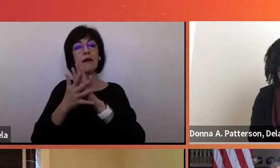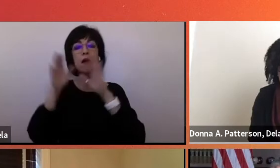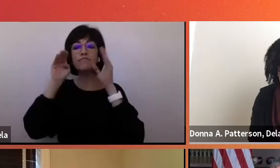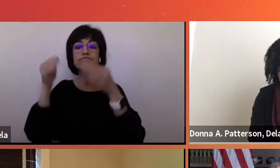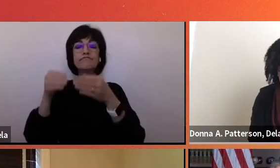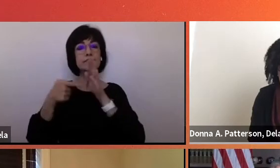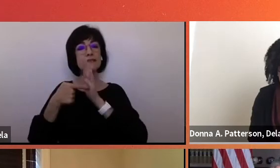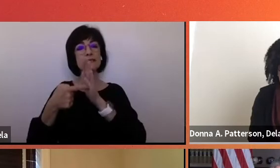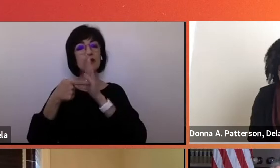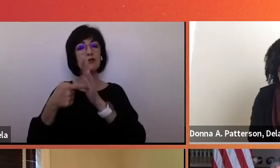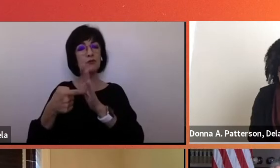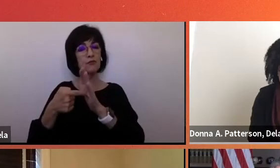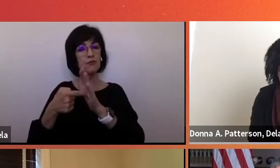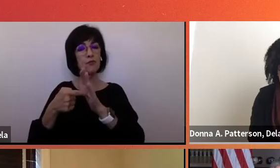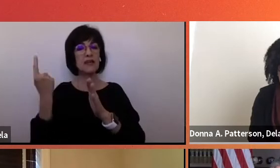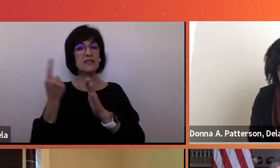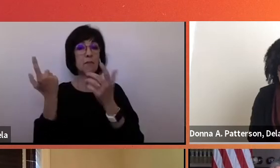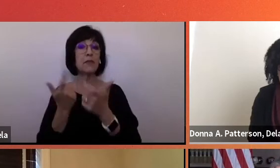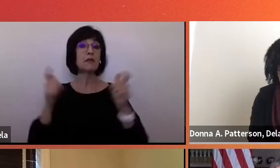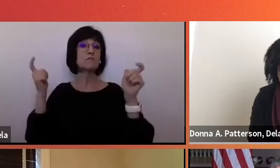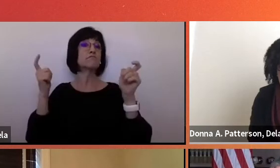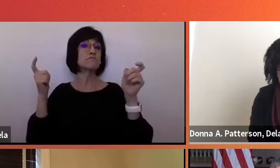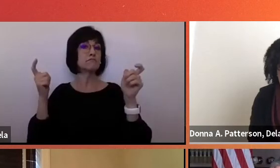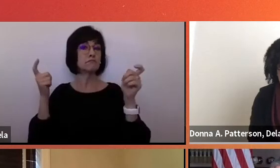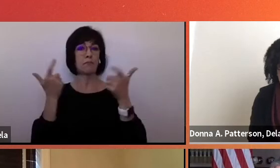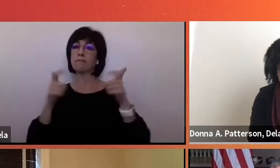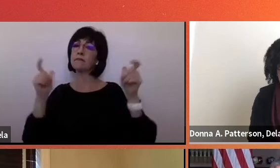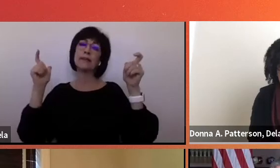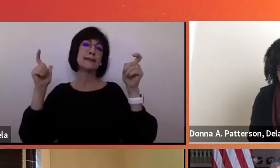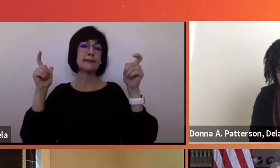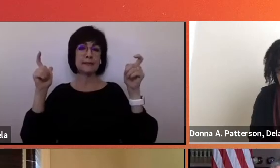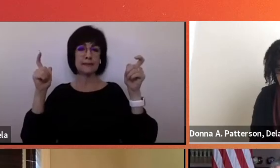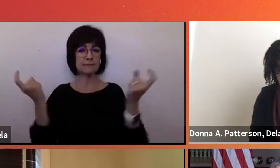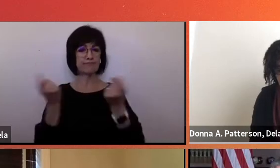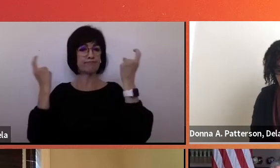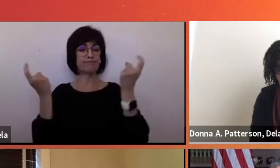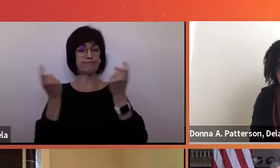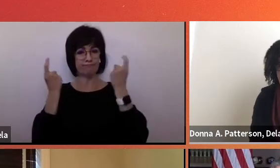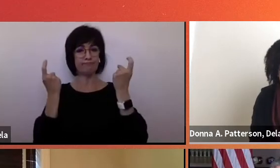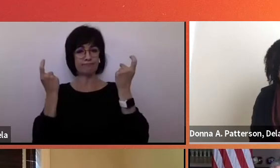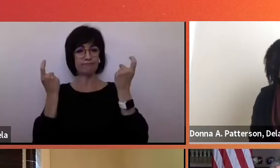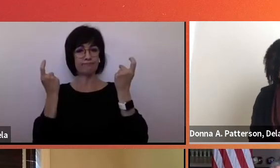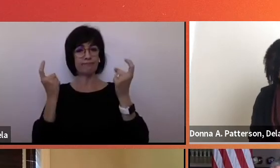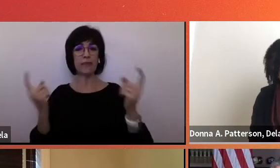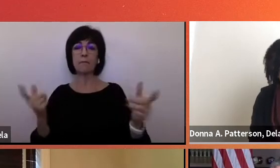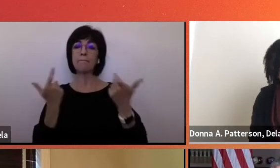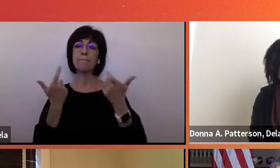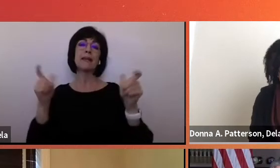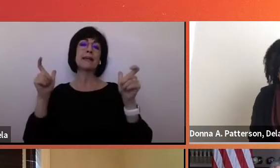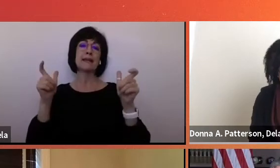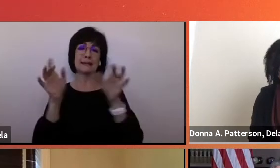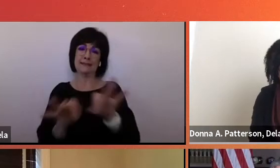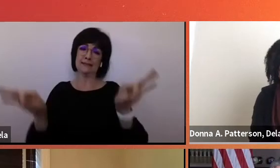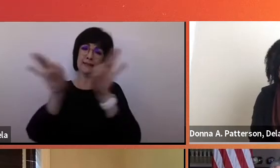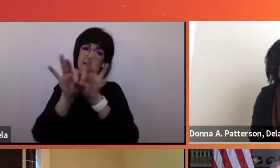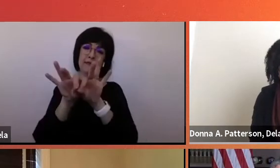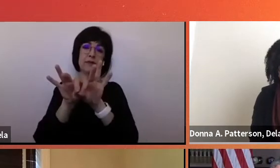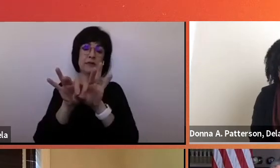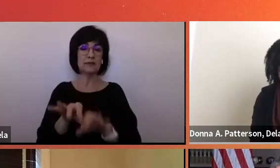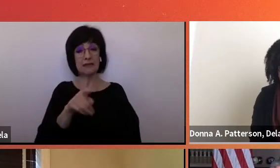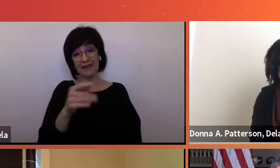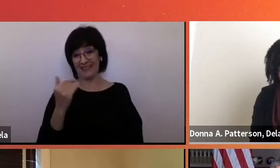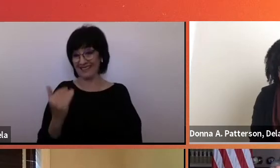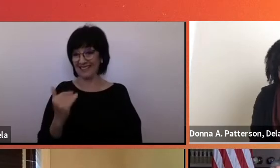country. Absolutely. I think too, when you really tie it to what's happening now in the context of